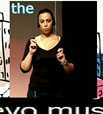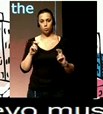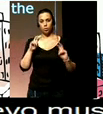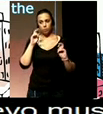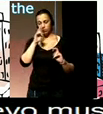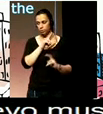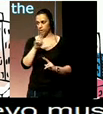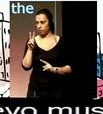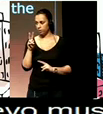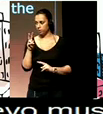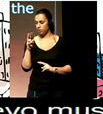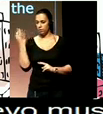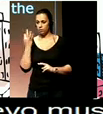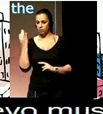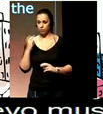Acropolis.